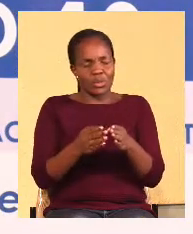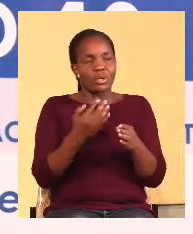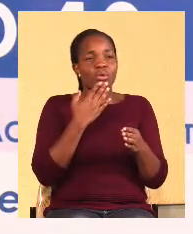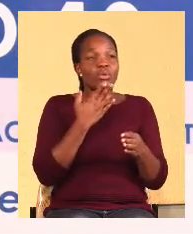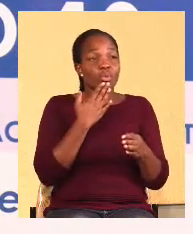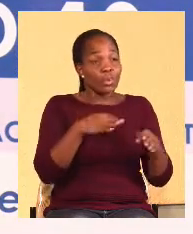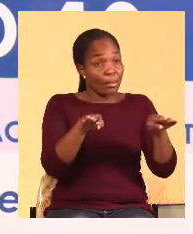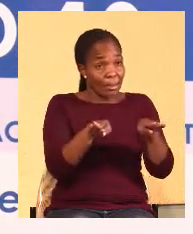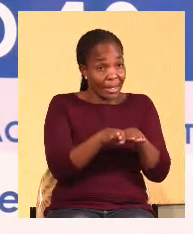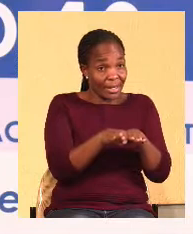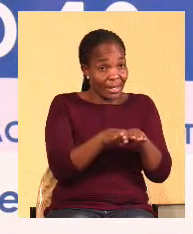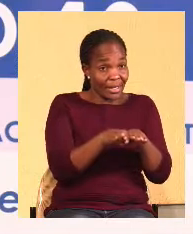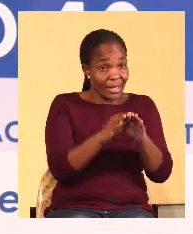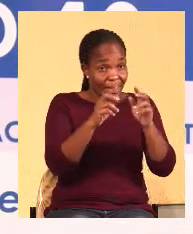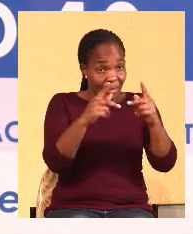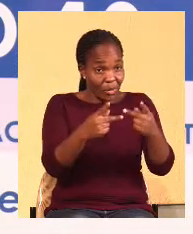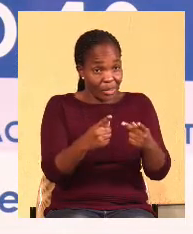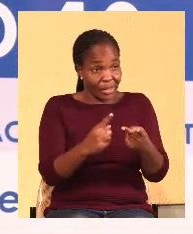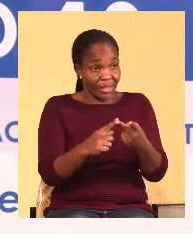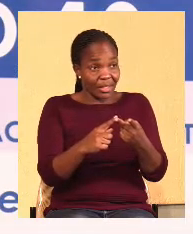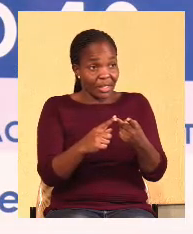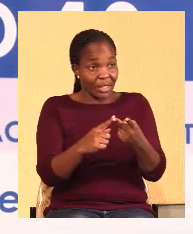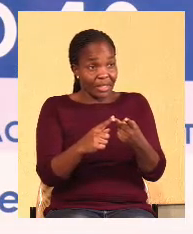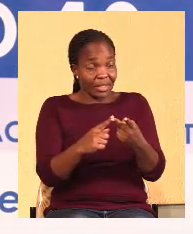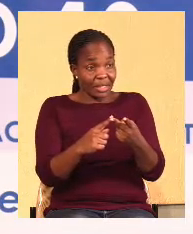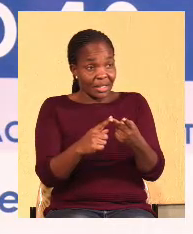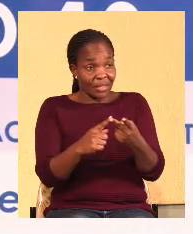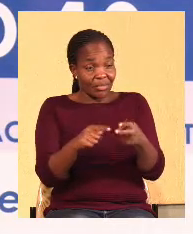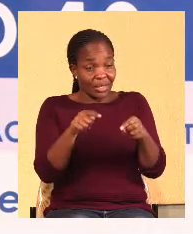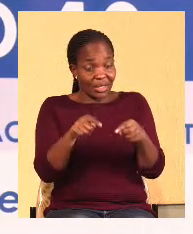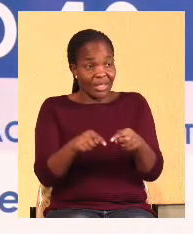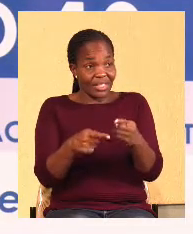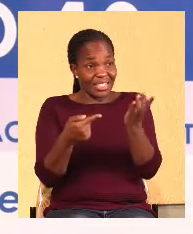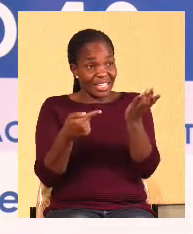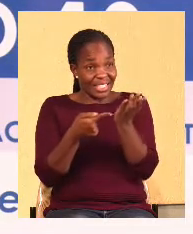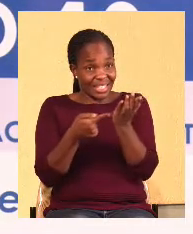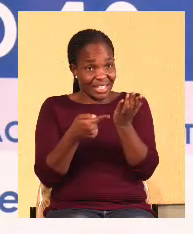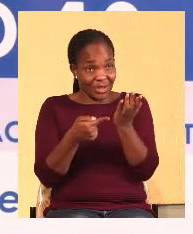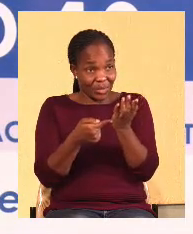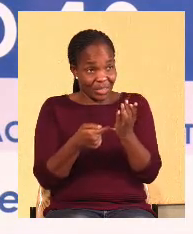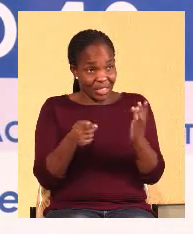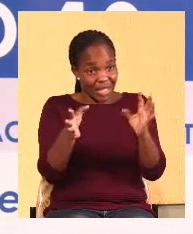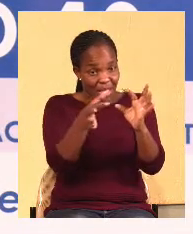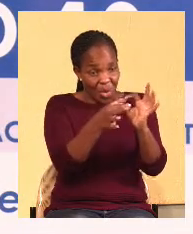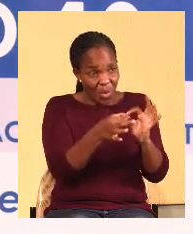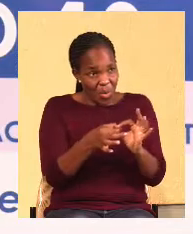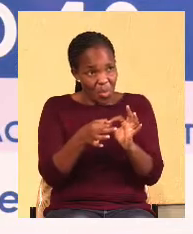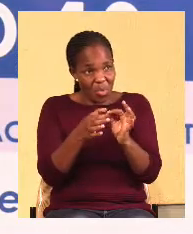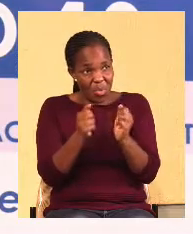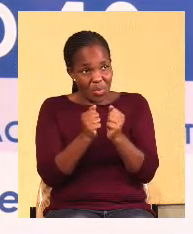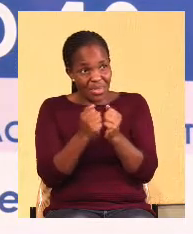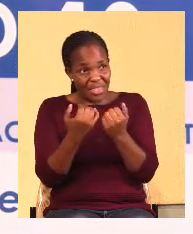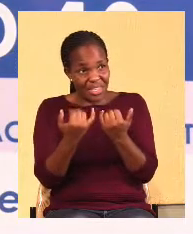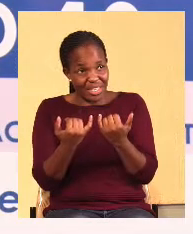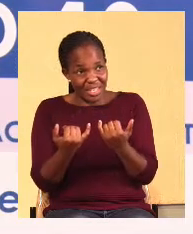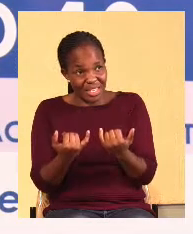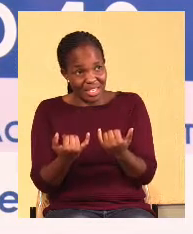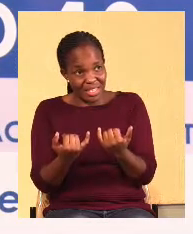is the manufacturer? The manufacturer. Of the test technology. Of the test is technology. Is it linked to the predicted surveillance